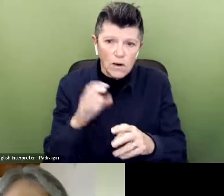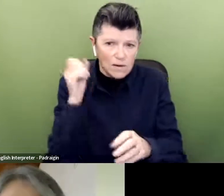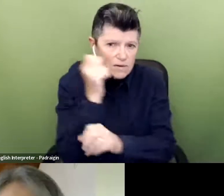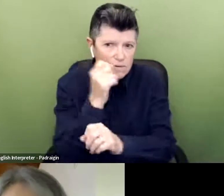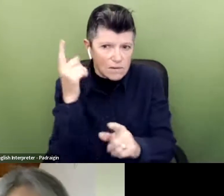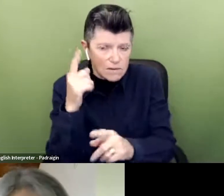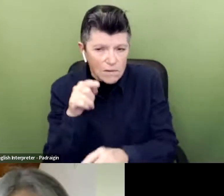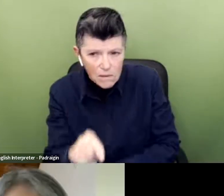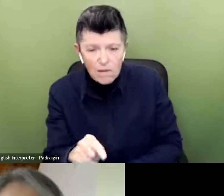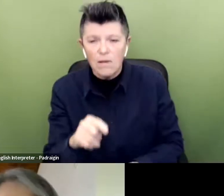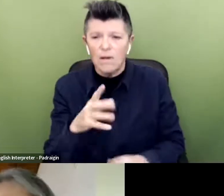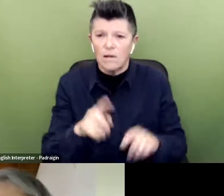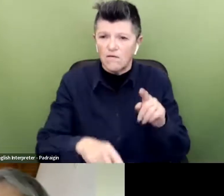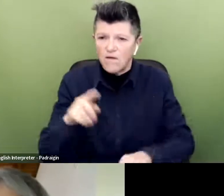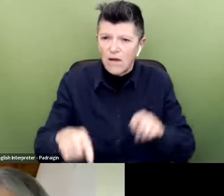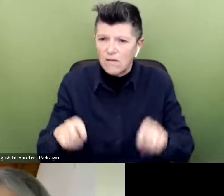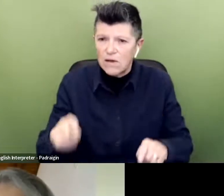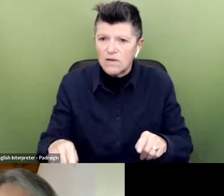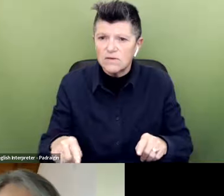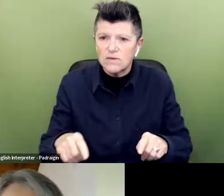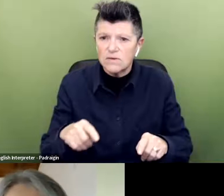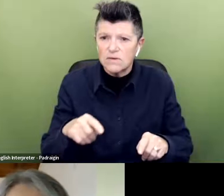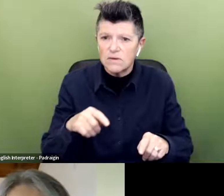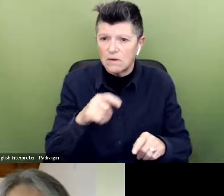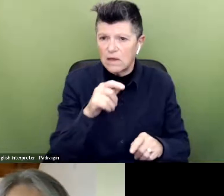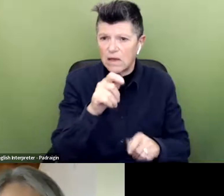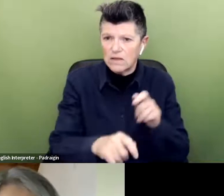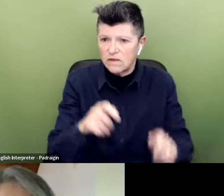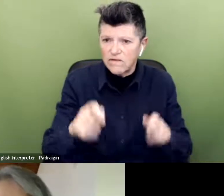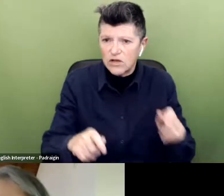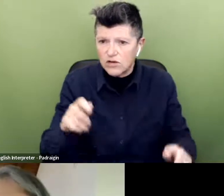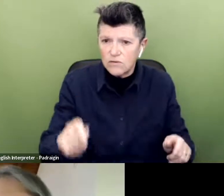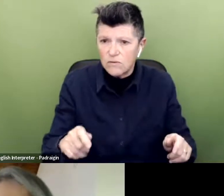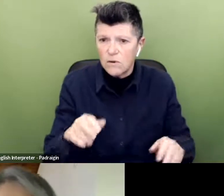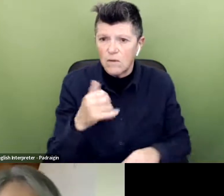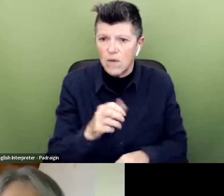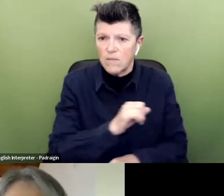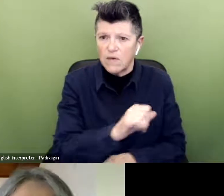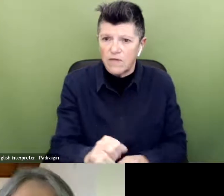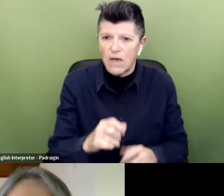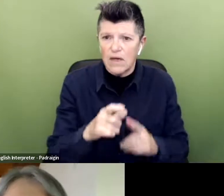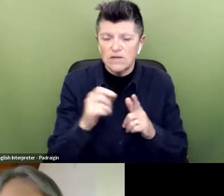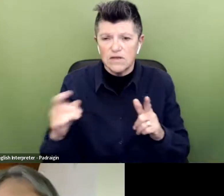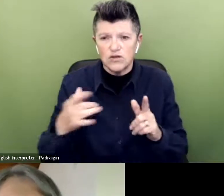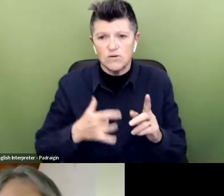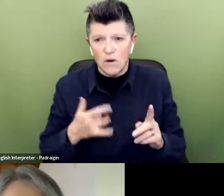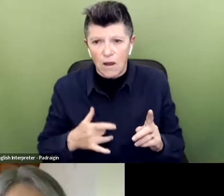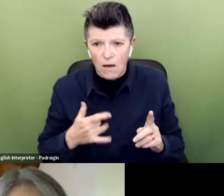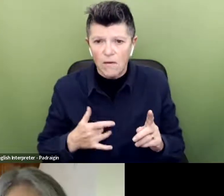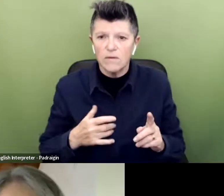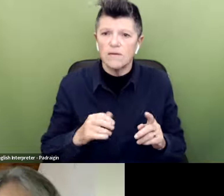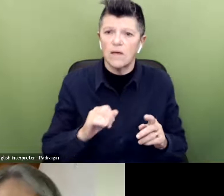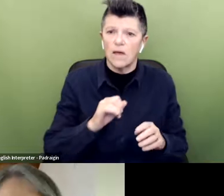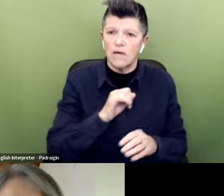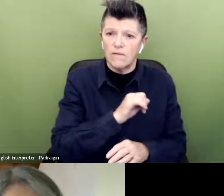barriers individuals may find in their digital life and their access